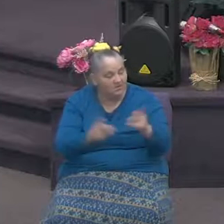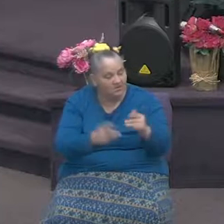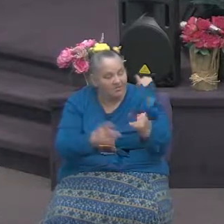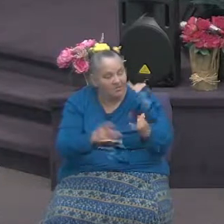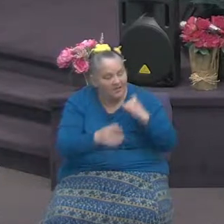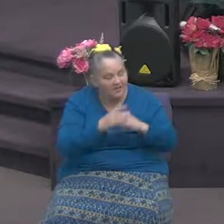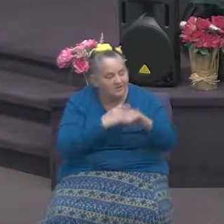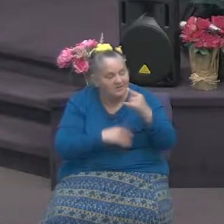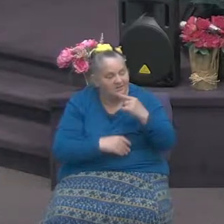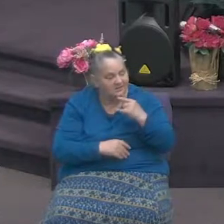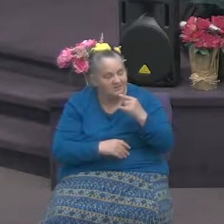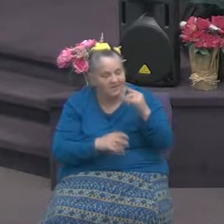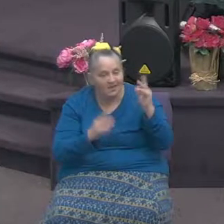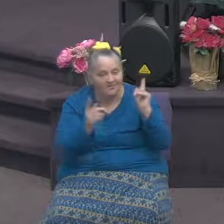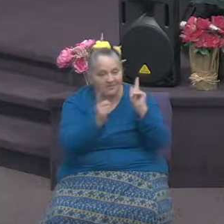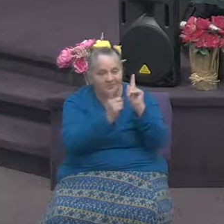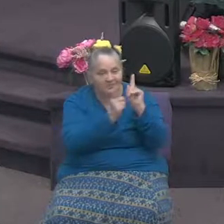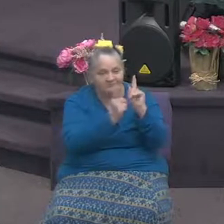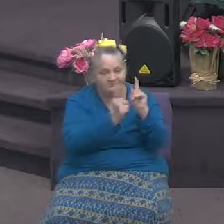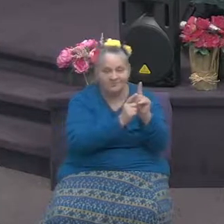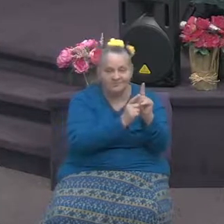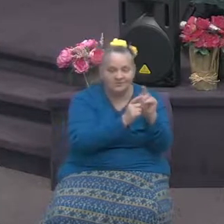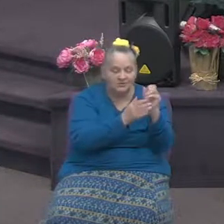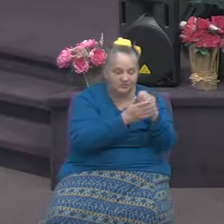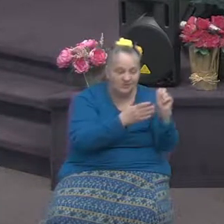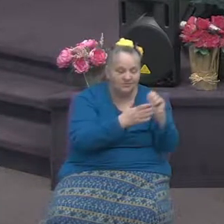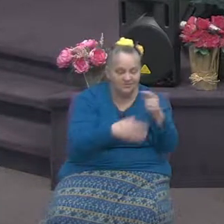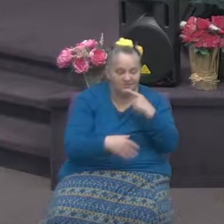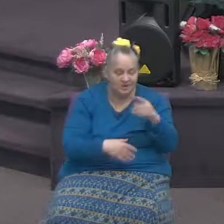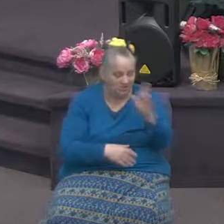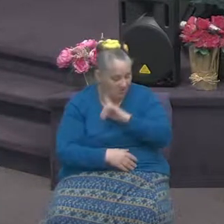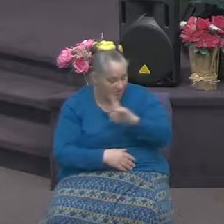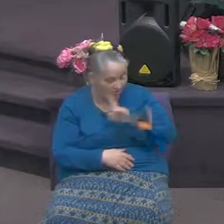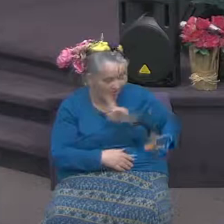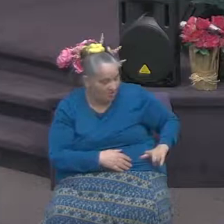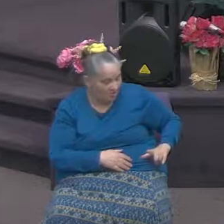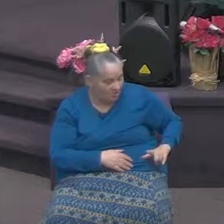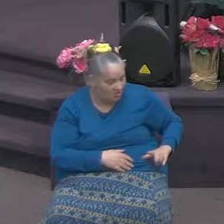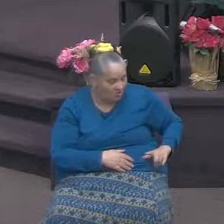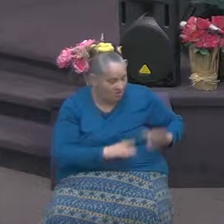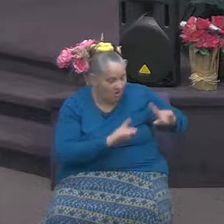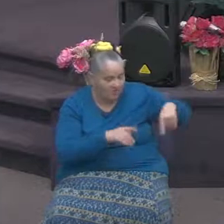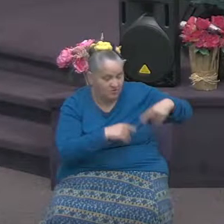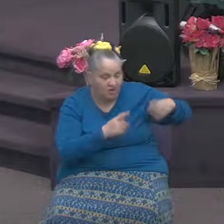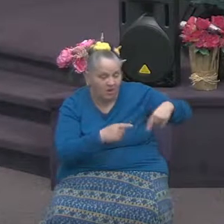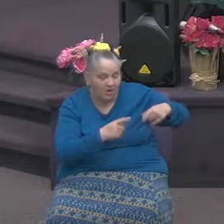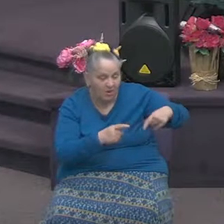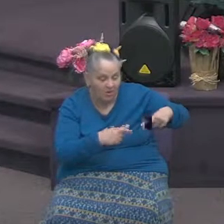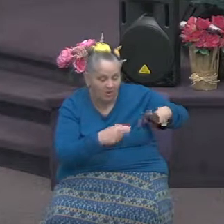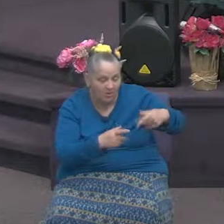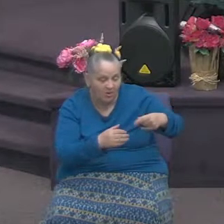Isaiah once again meets up, that it says the Lord took off their chariot wheels.